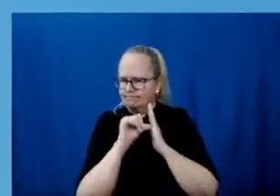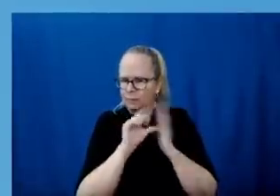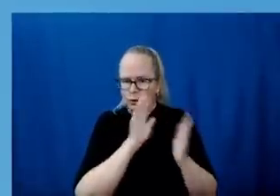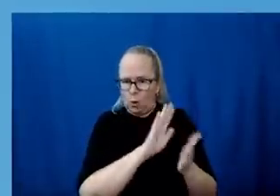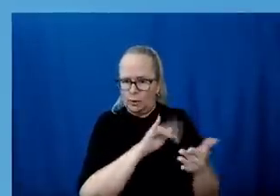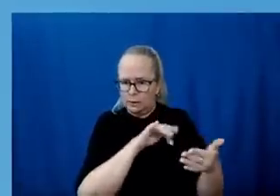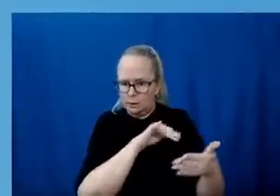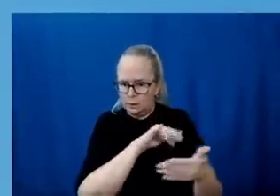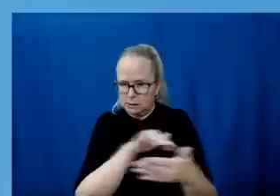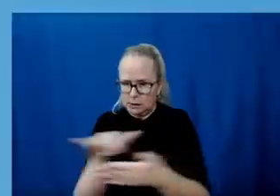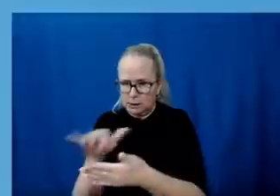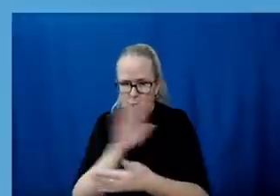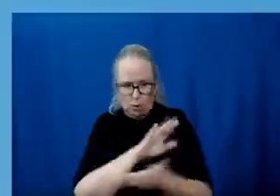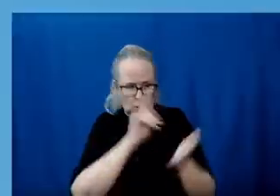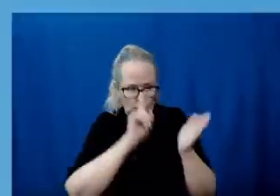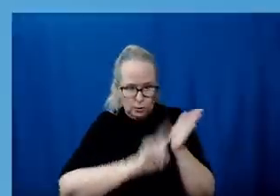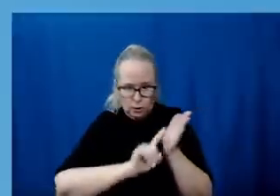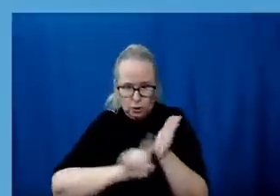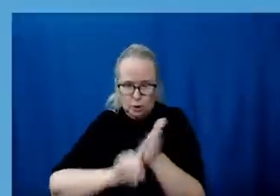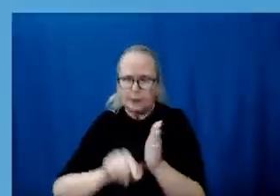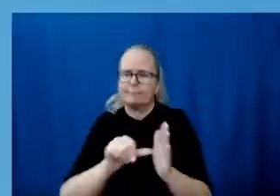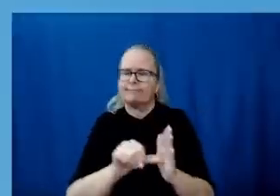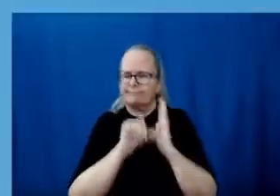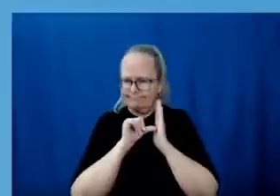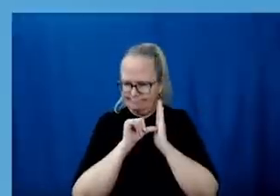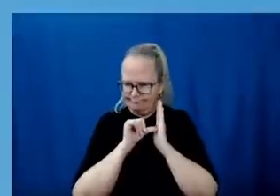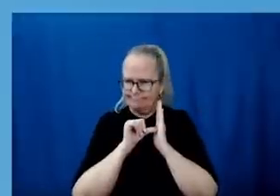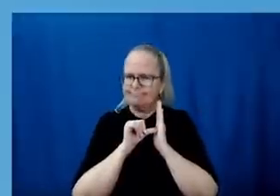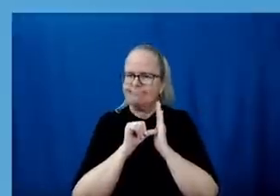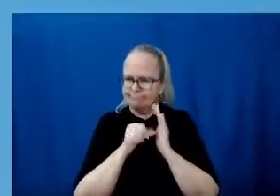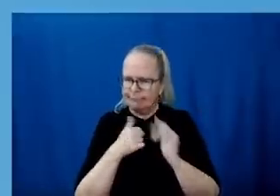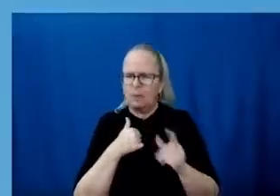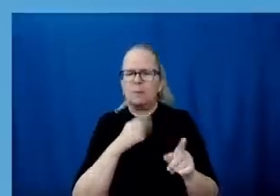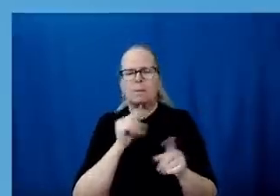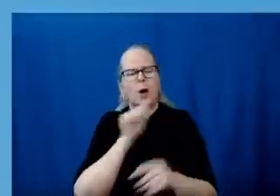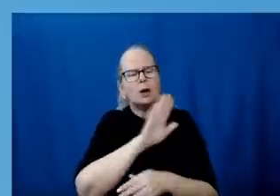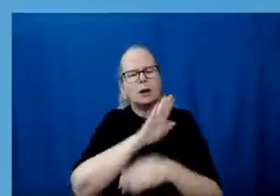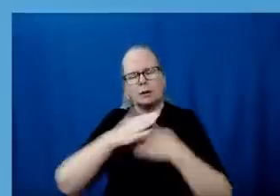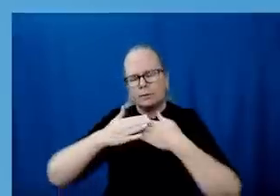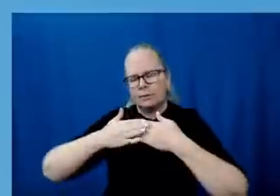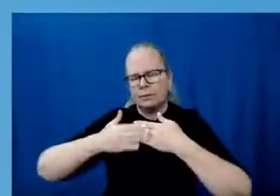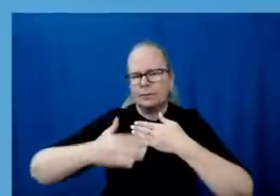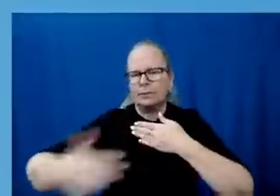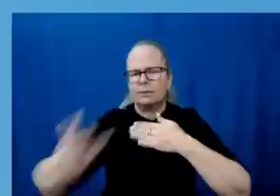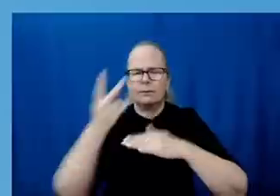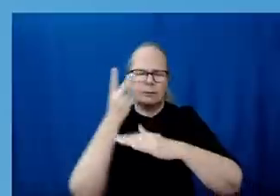was looking through some of the studies that you had conducted. Hmm. What do you see